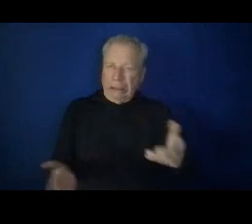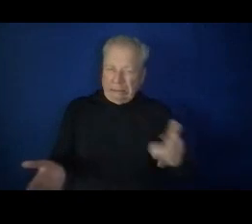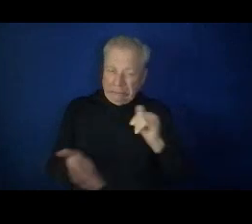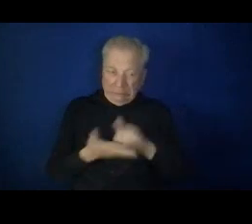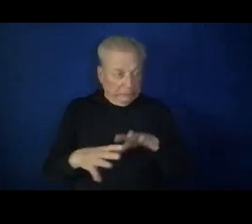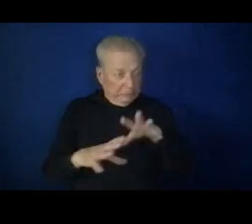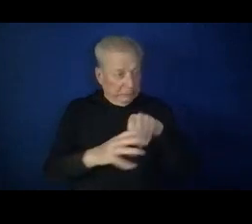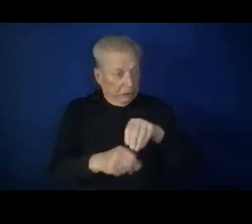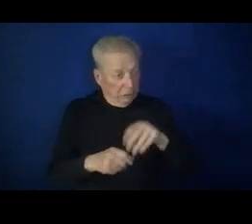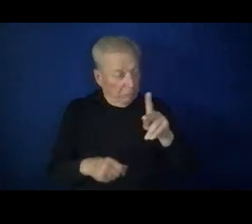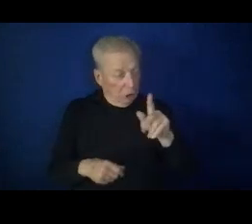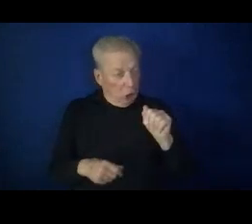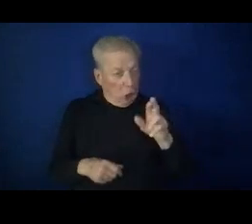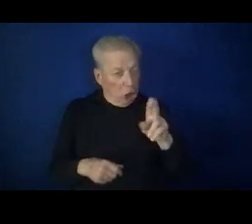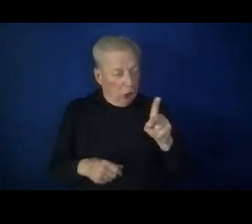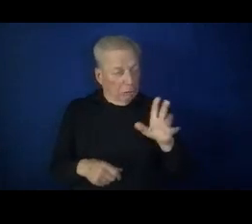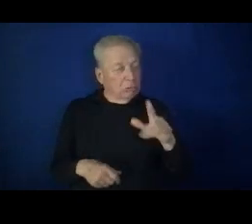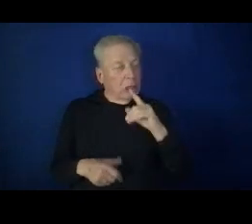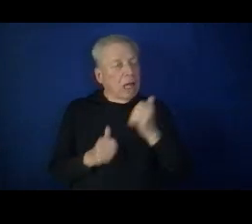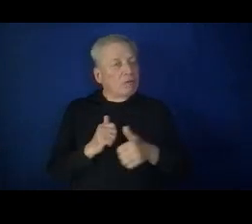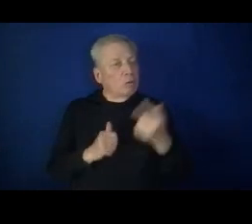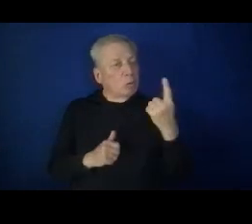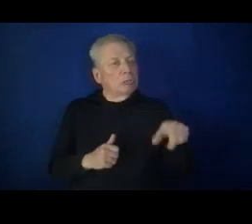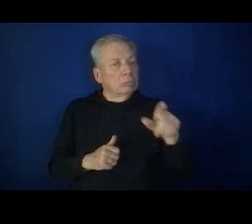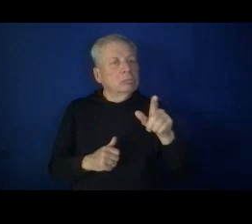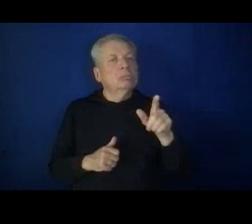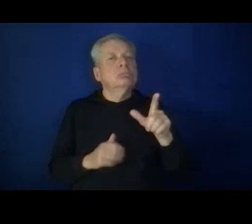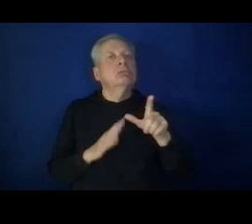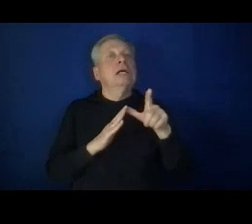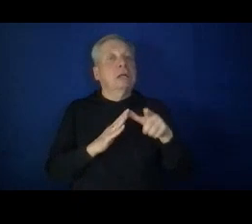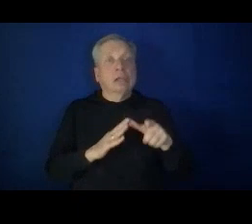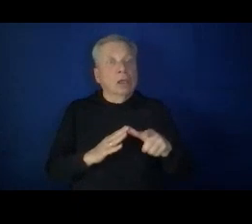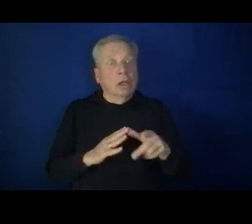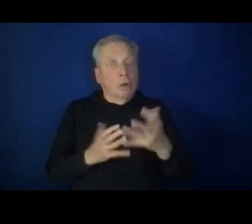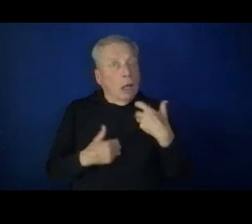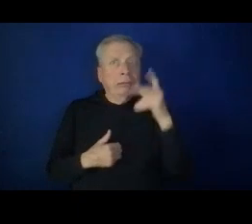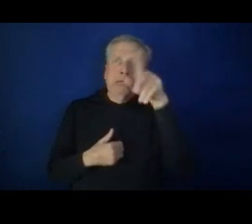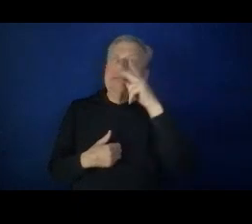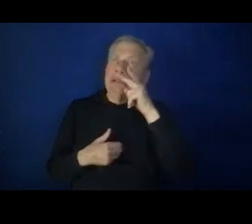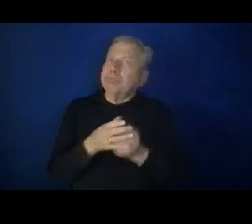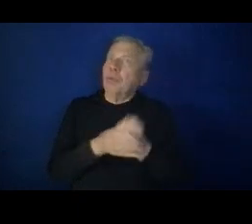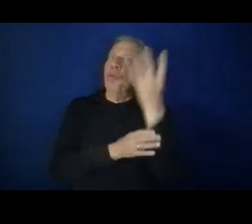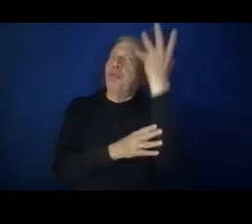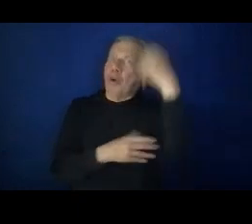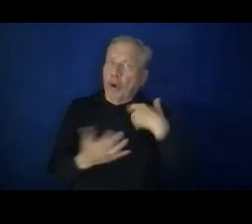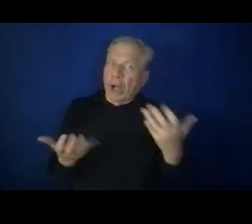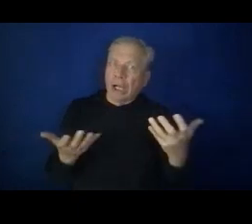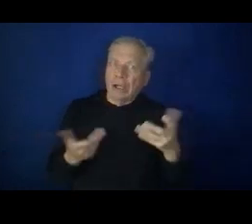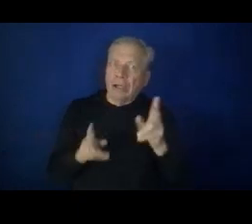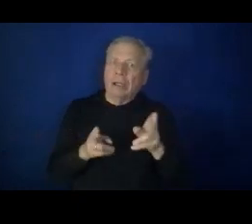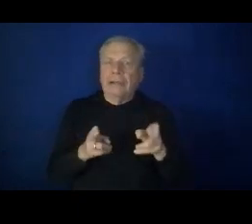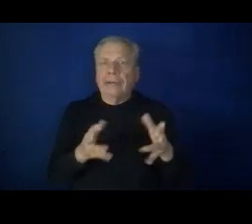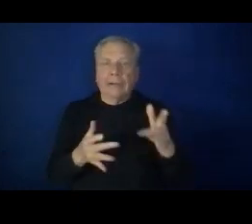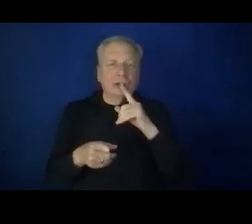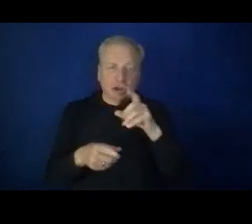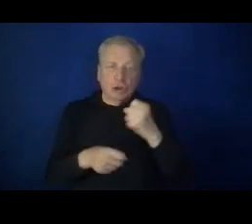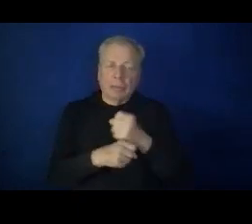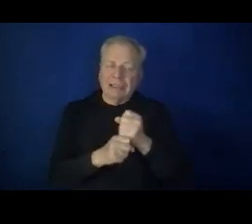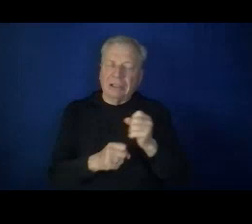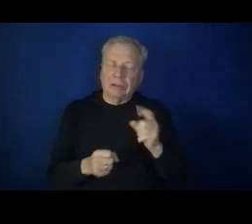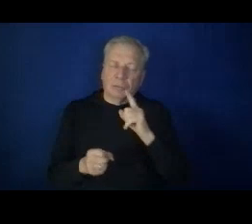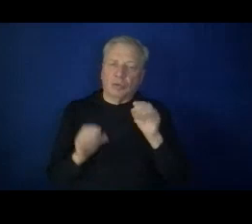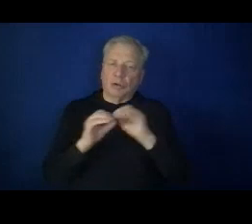park. Everybody eventually wanting to get to Old Faithful, and therefore it makes this corridor what it is.